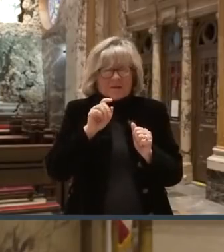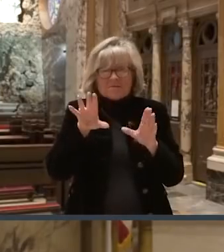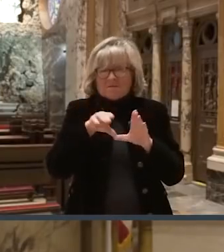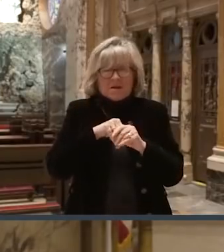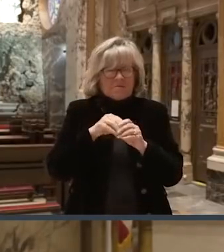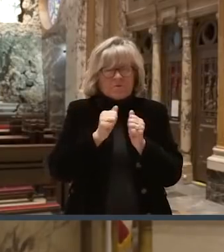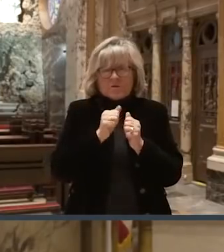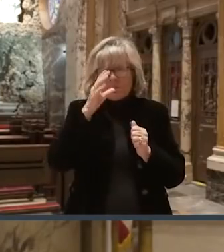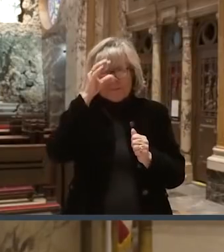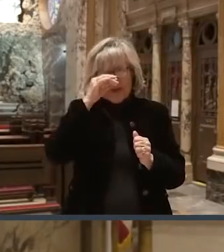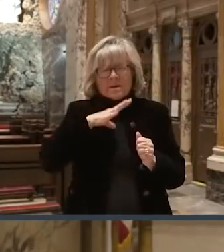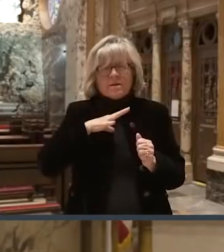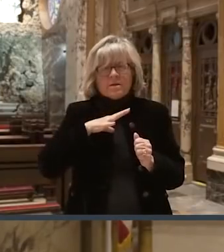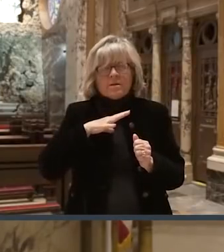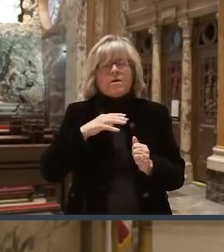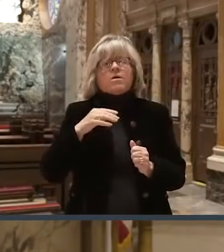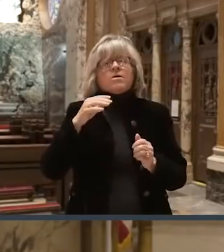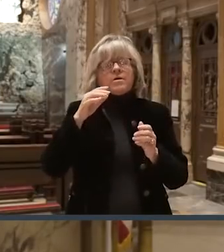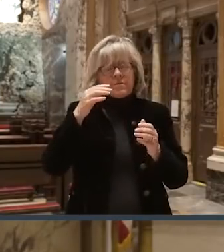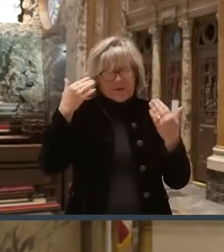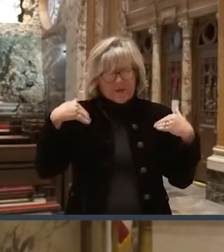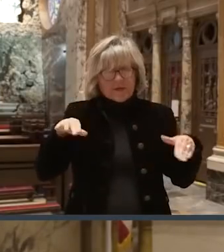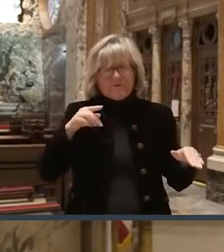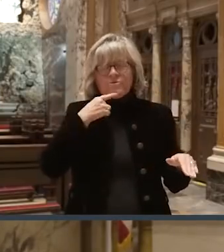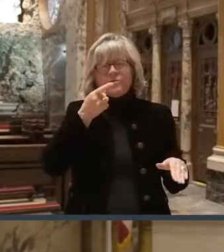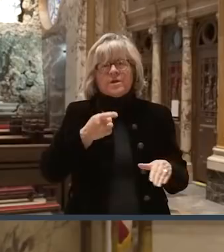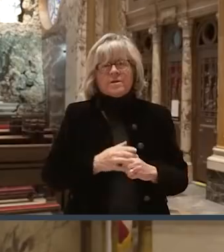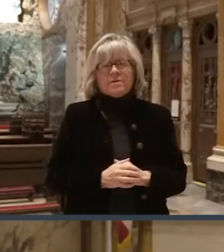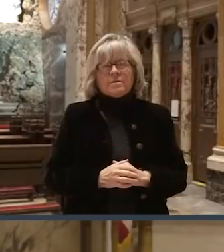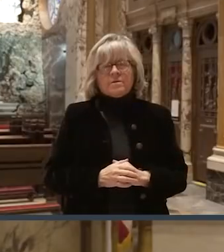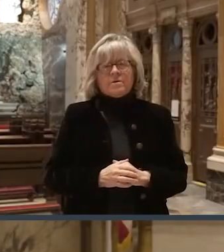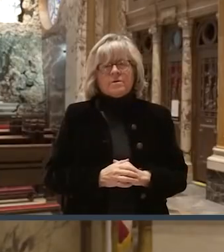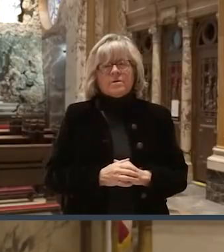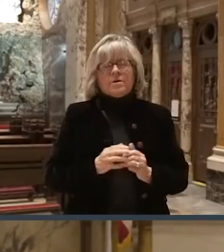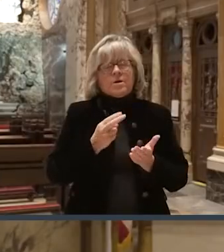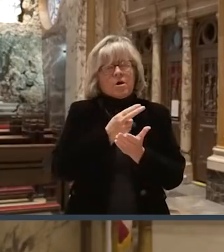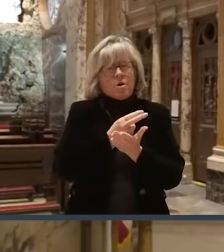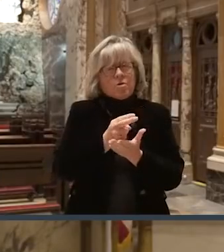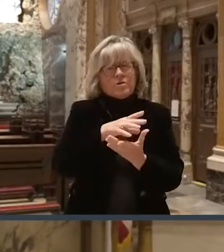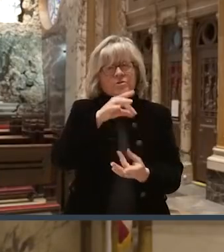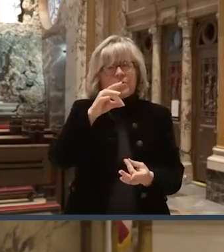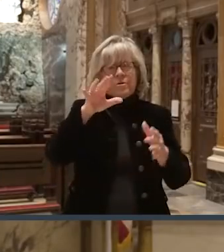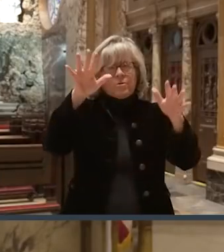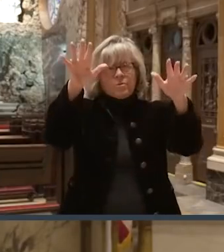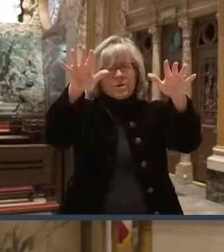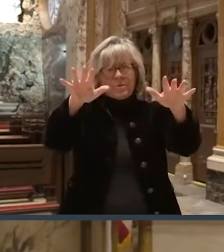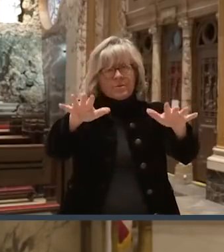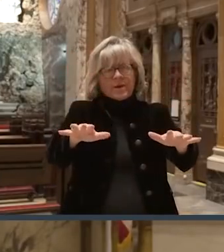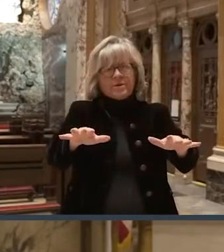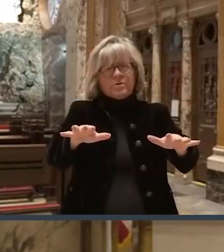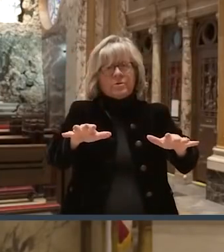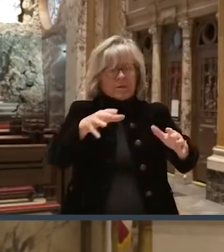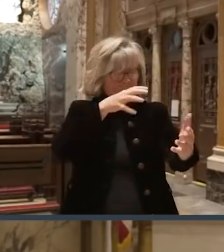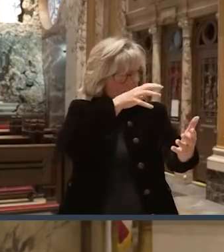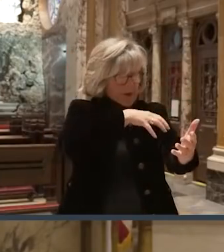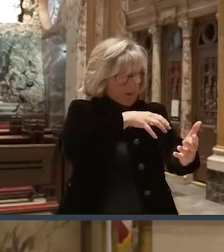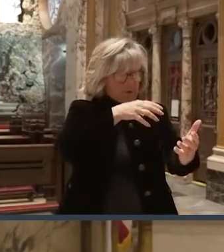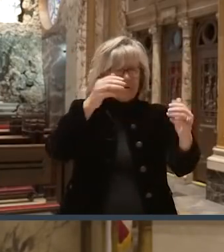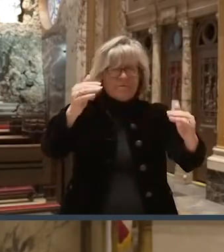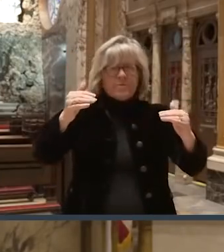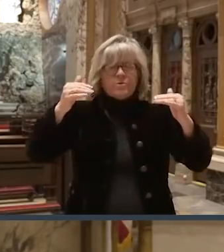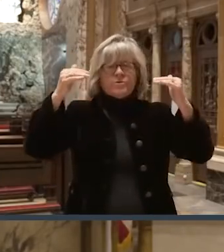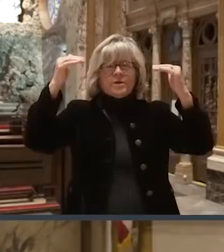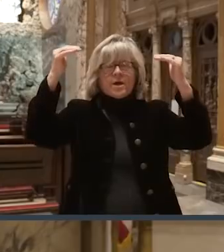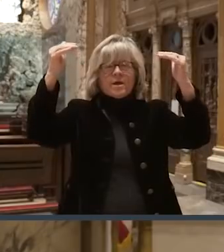man?" And the angel said to her in reply, "The Holy Spirit will come upon you, and the power of the Most High